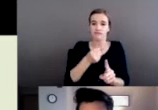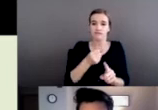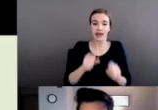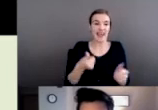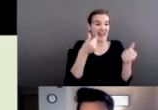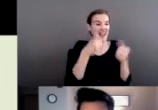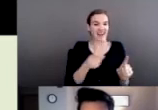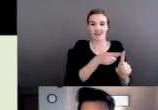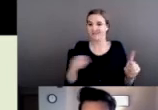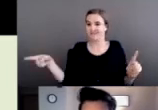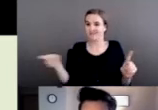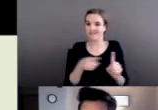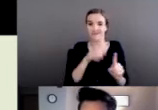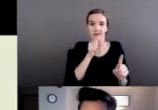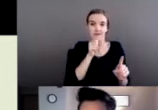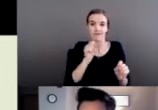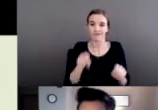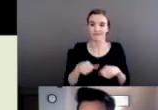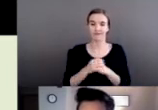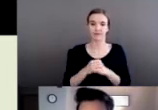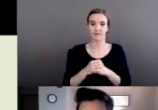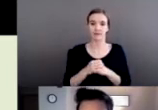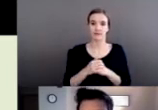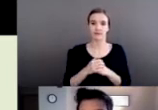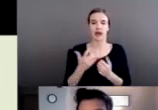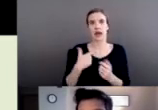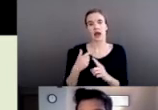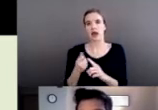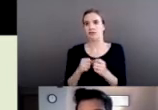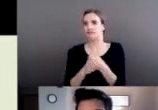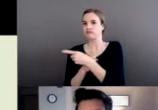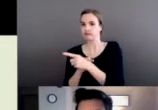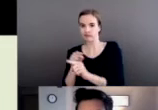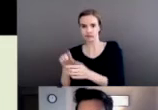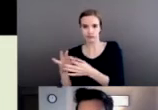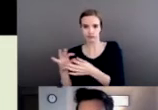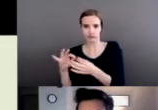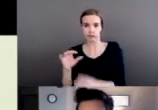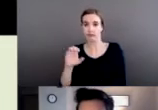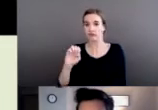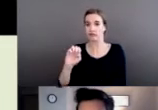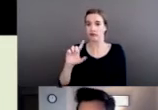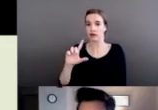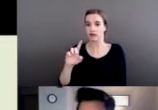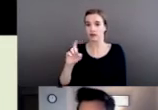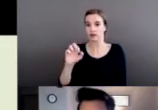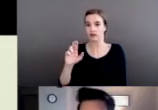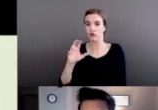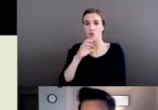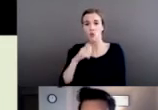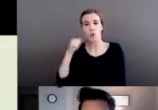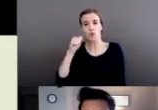And like going kind of a little tangent about the elder abuse, this is starting to catch a little bit